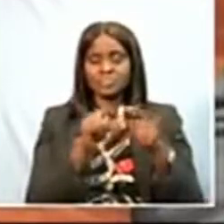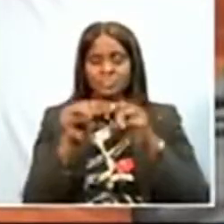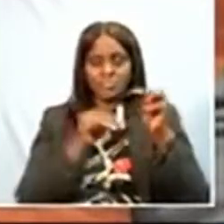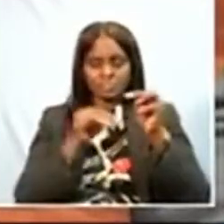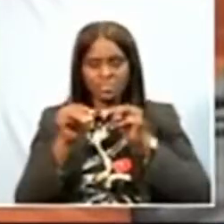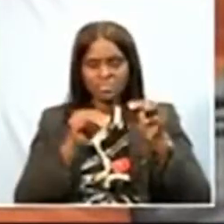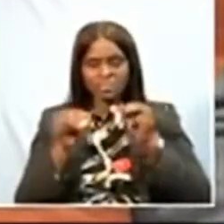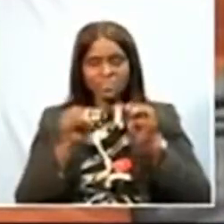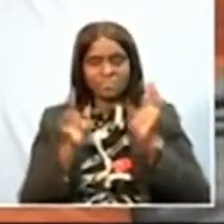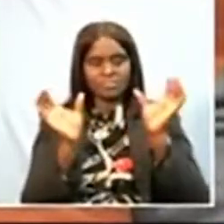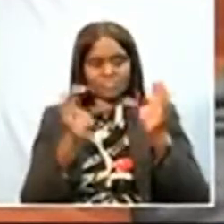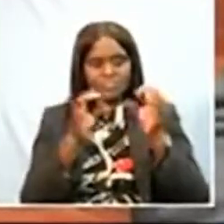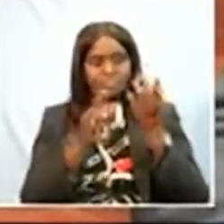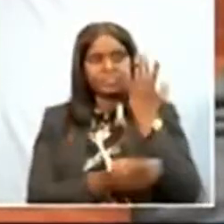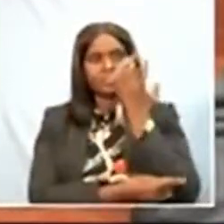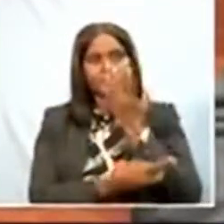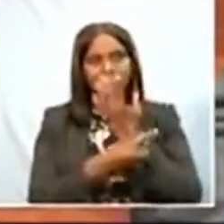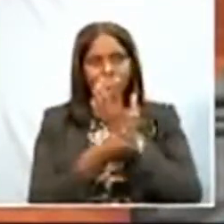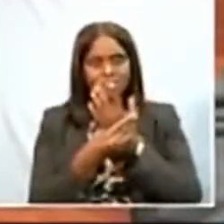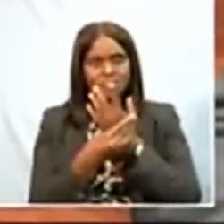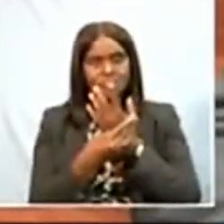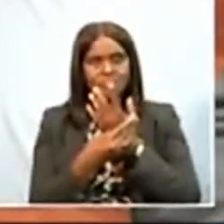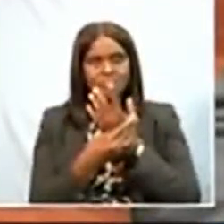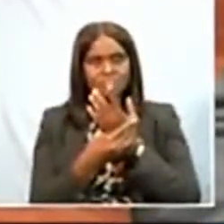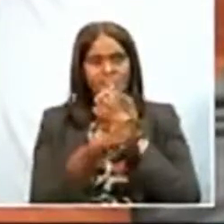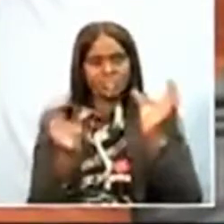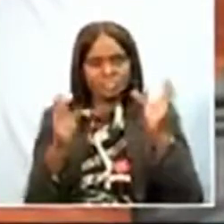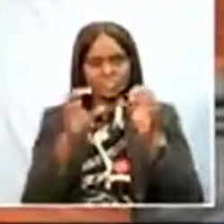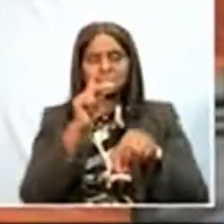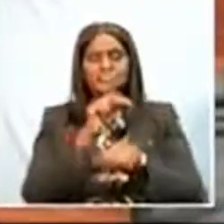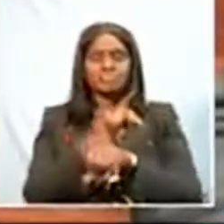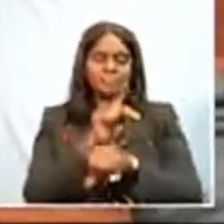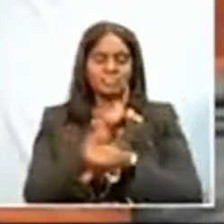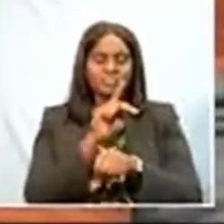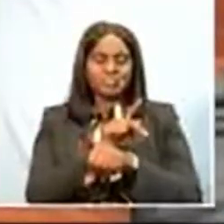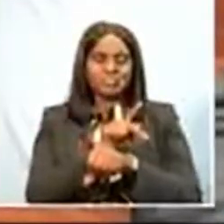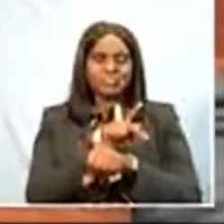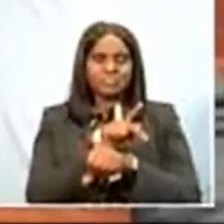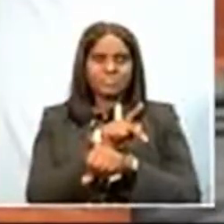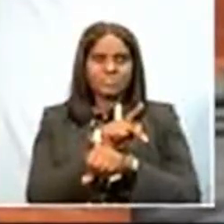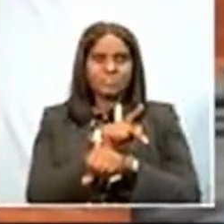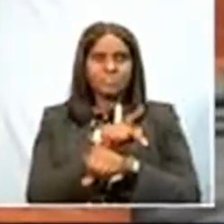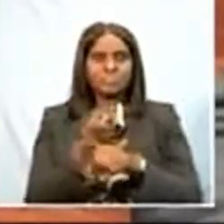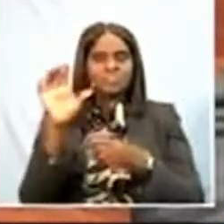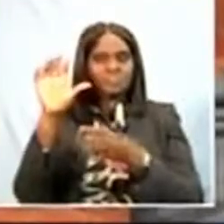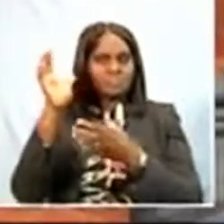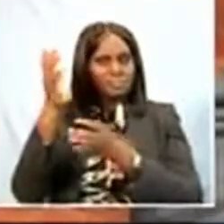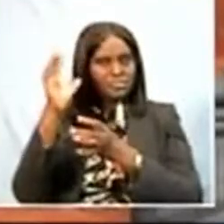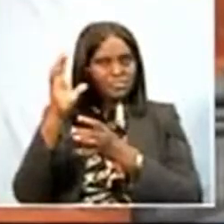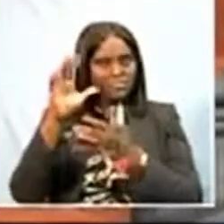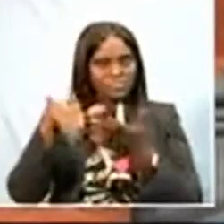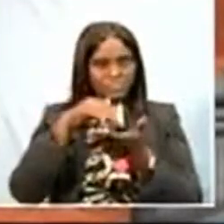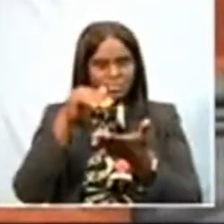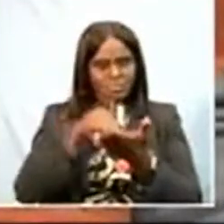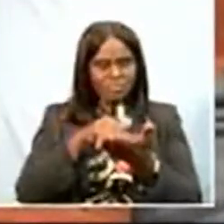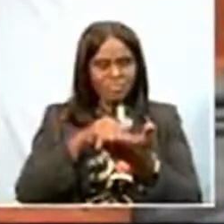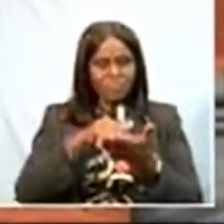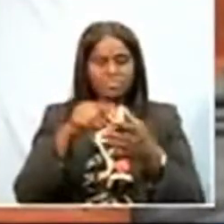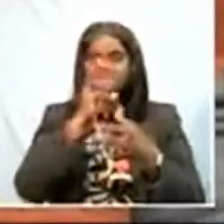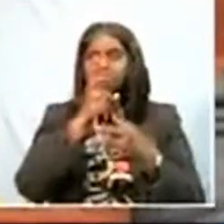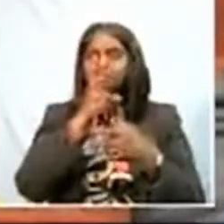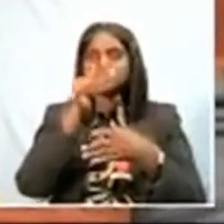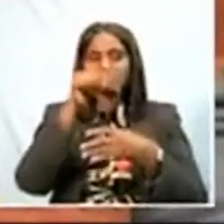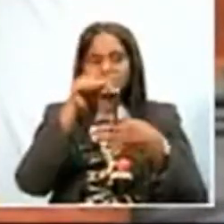management of community development, community projects, KAWAMBWA Central, drilling